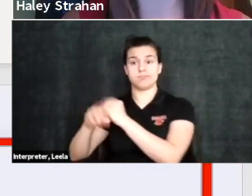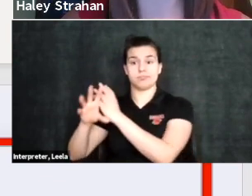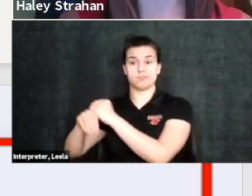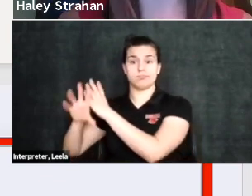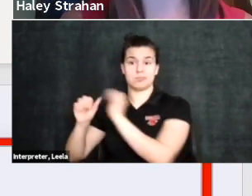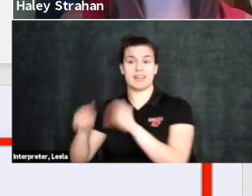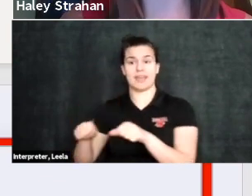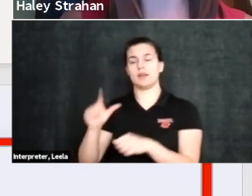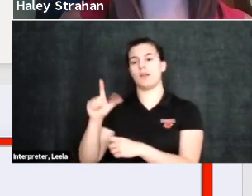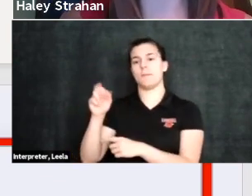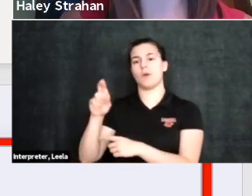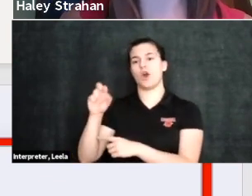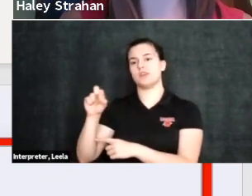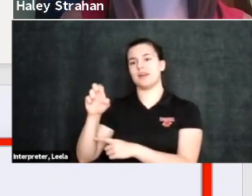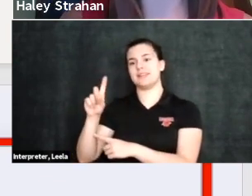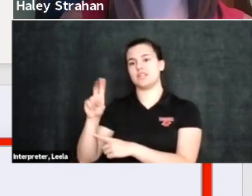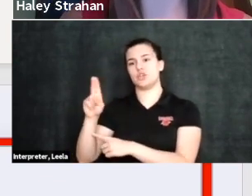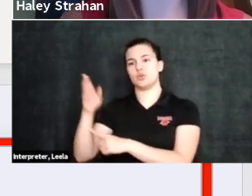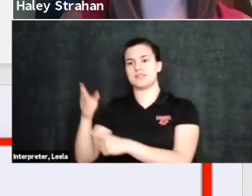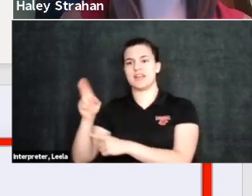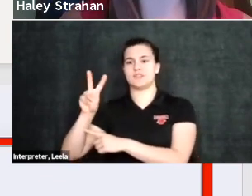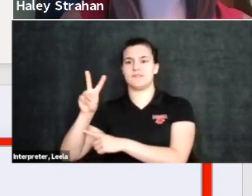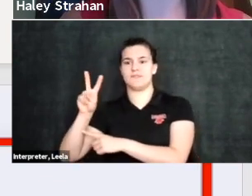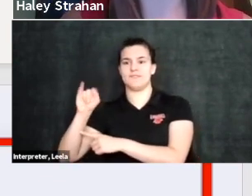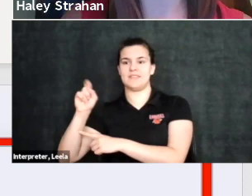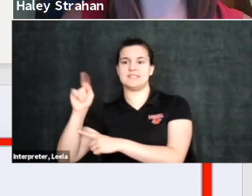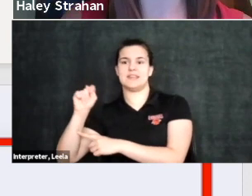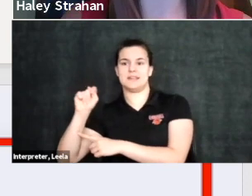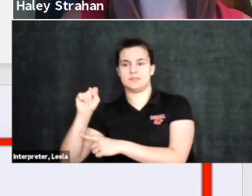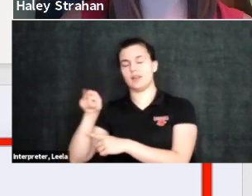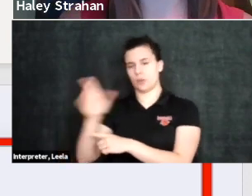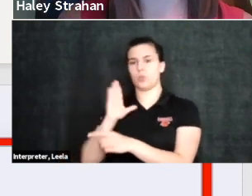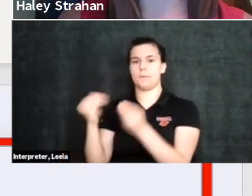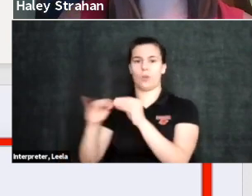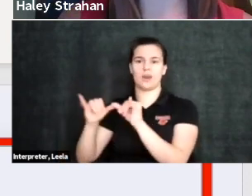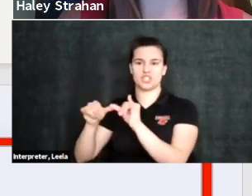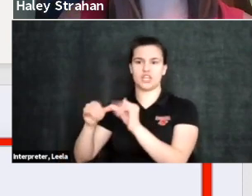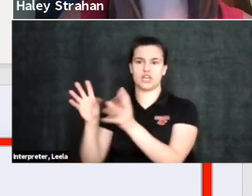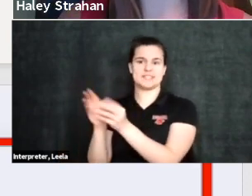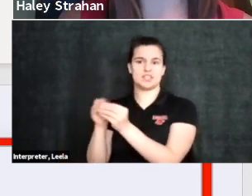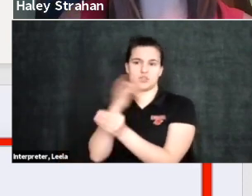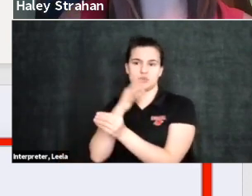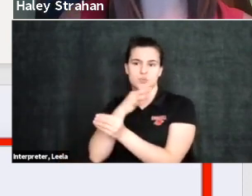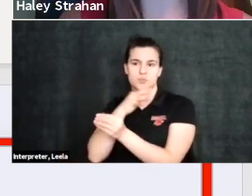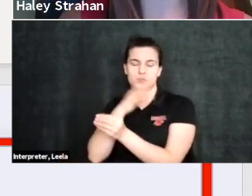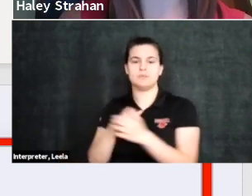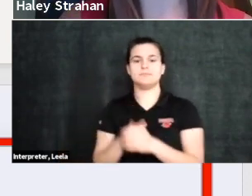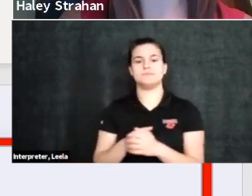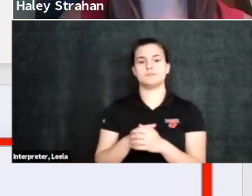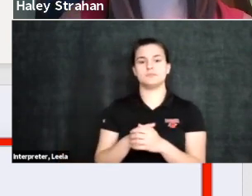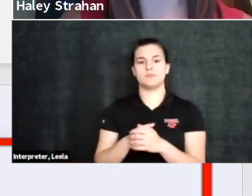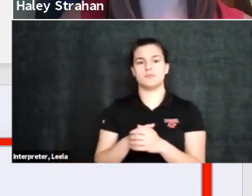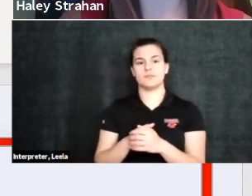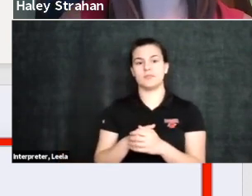lamar.edu/visit. We do have a couple of upcoming sessions for engineering. And if you want to send your email in